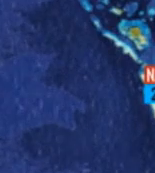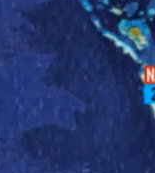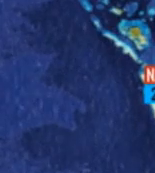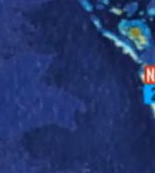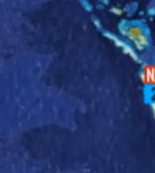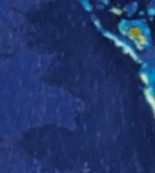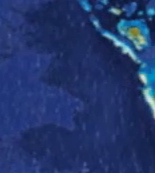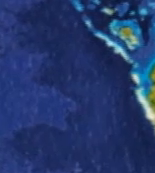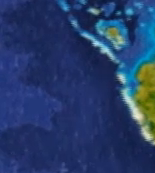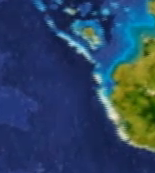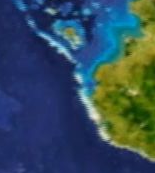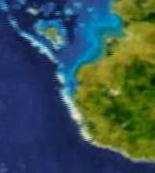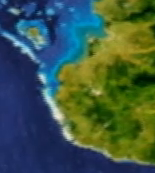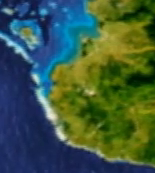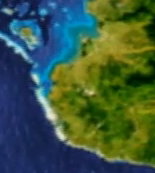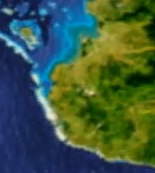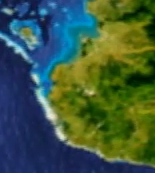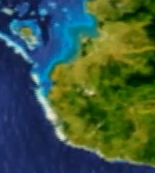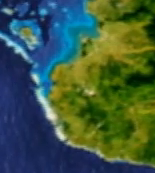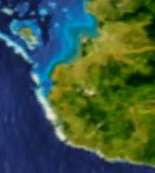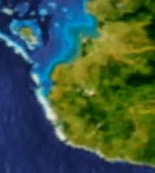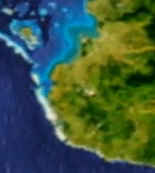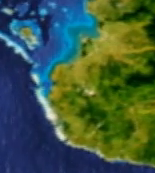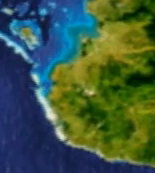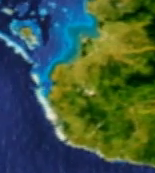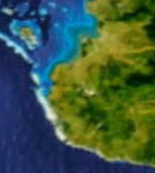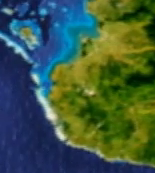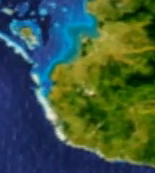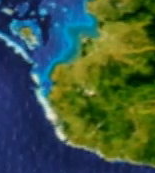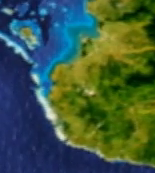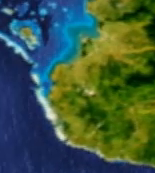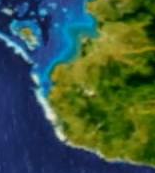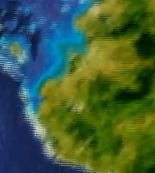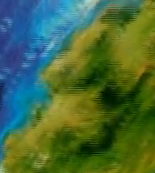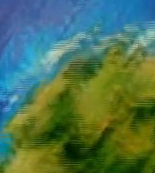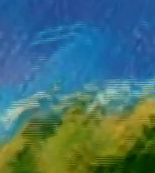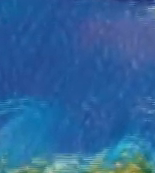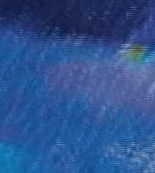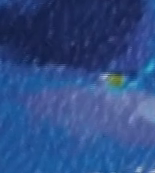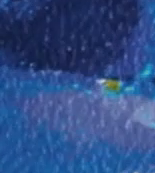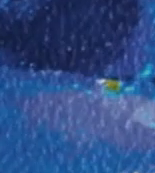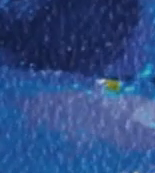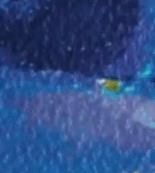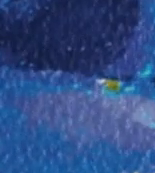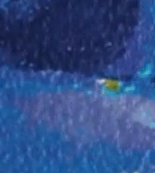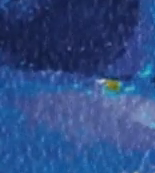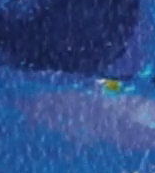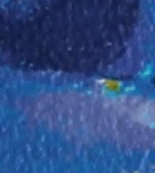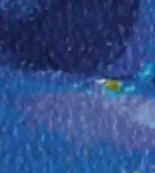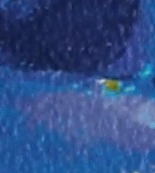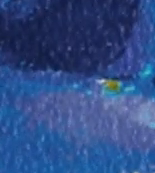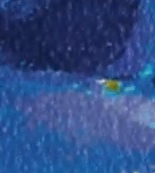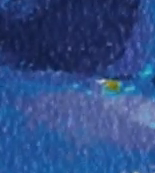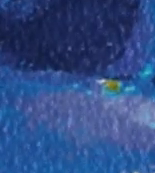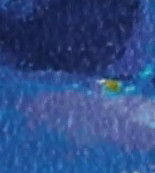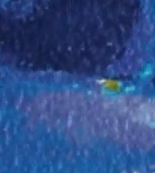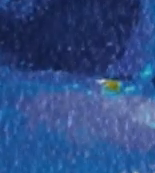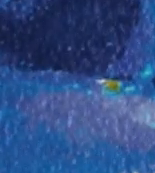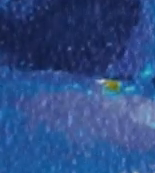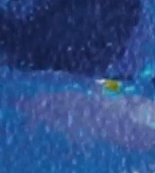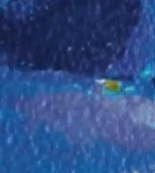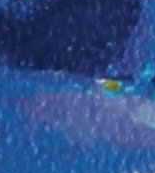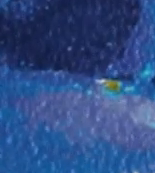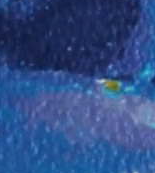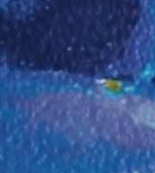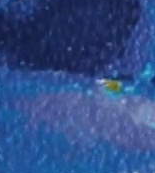From Pacific Harbour to Suva, a clear, dry day under sunny skies. And in the north, only a sprinkle of rain along the north